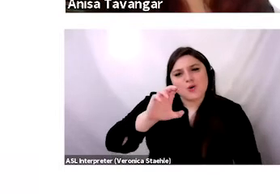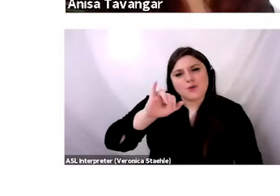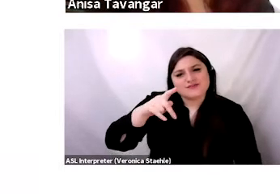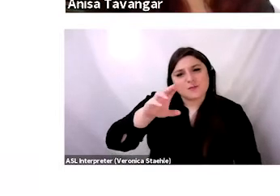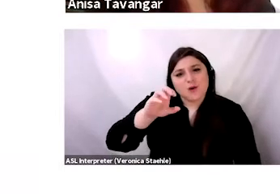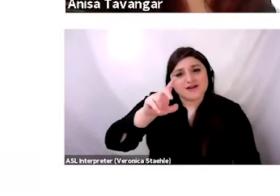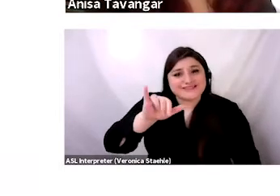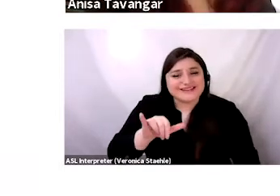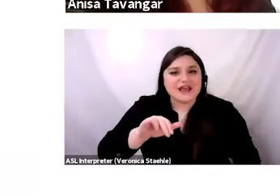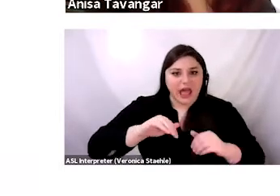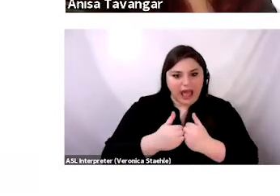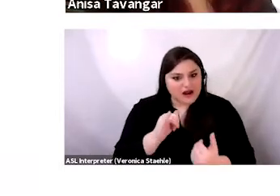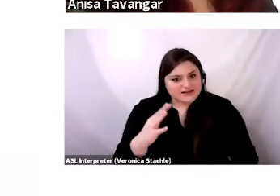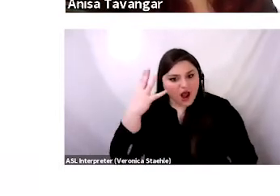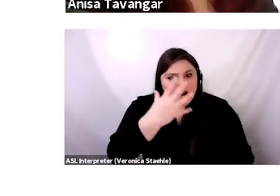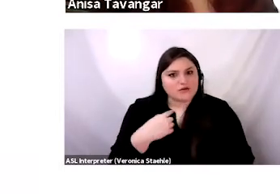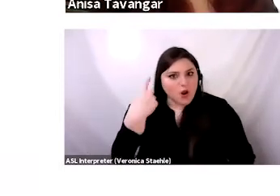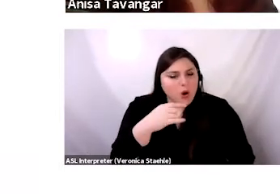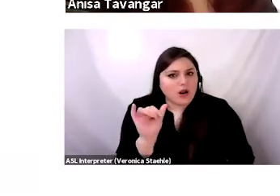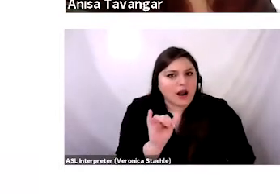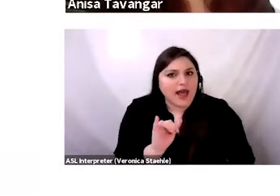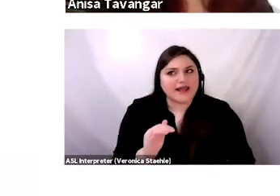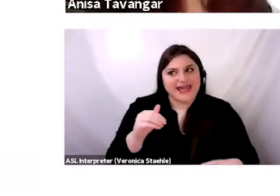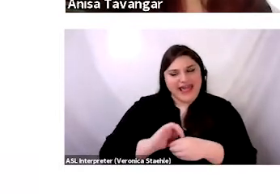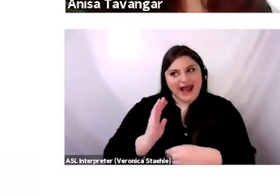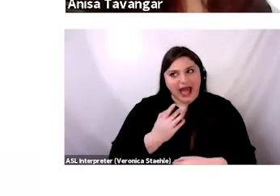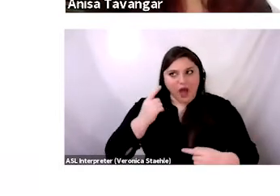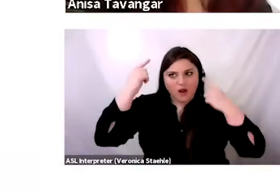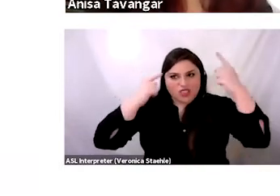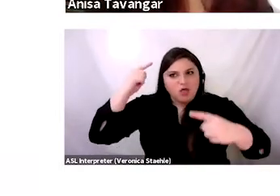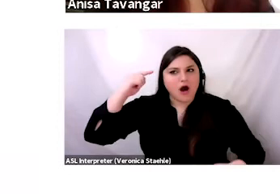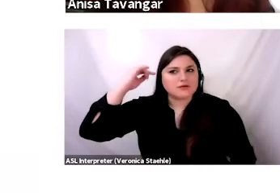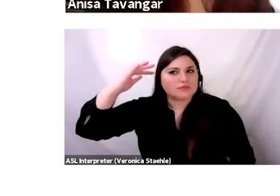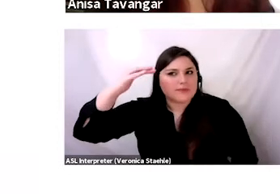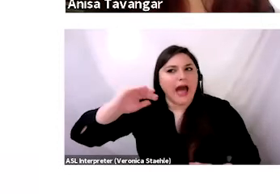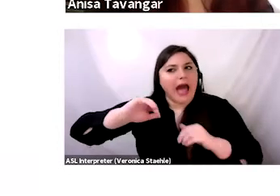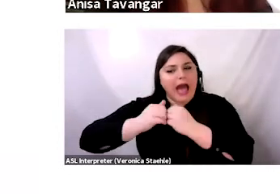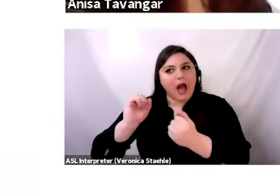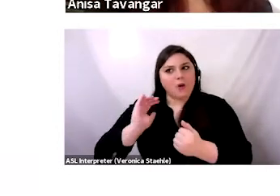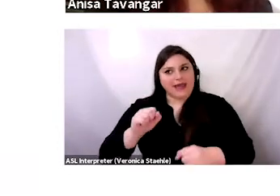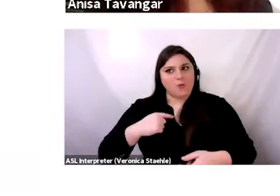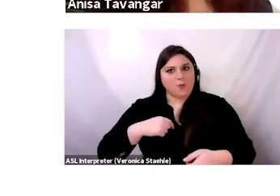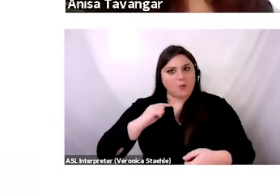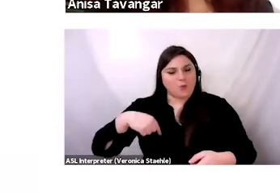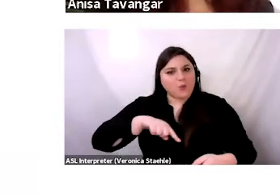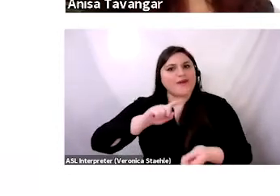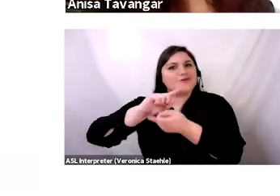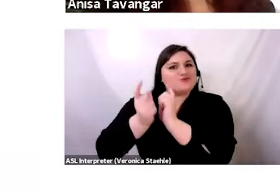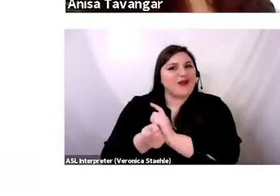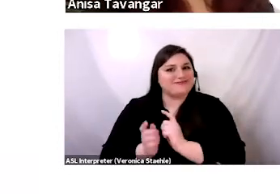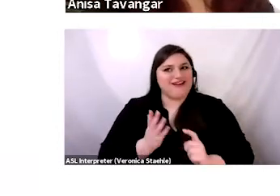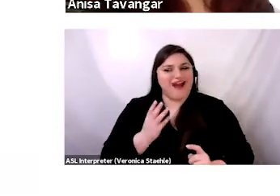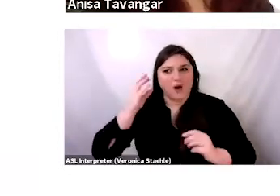evolved in our own minds, because of course that's what we can control, to reflect these qualities? And